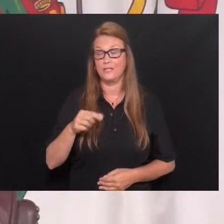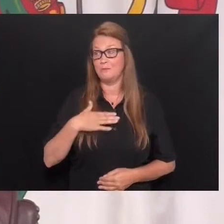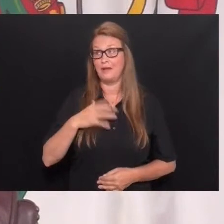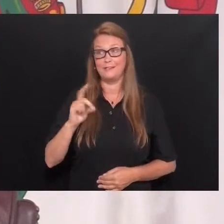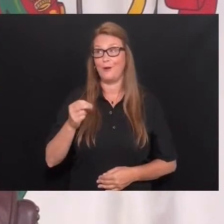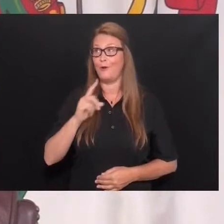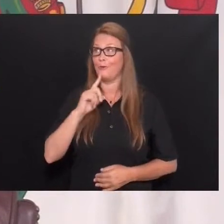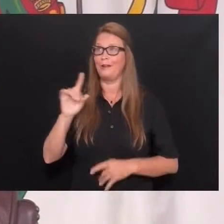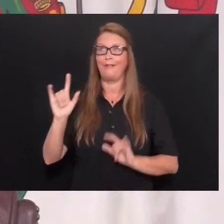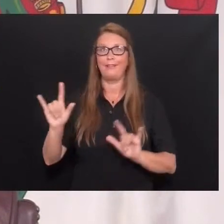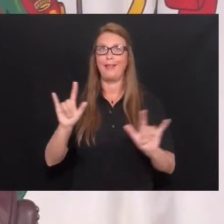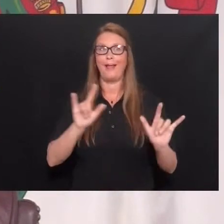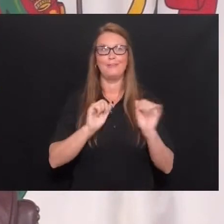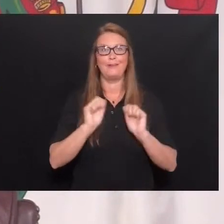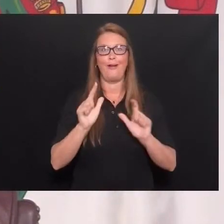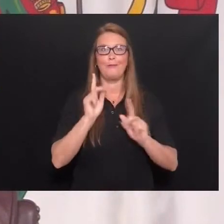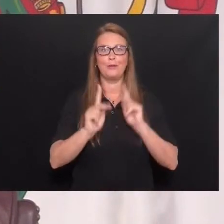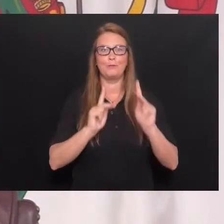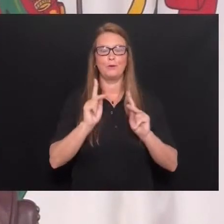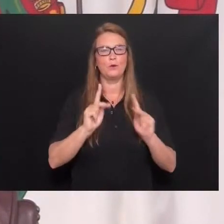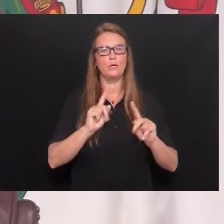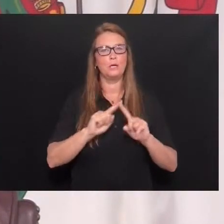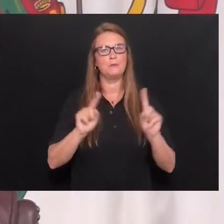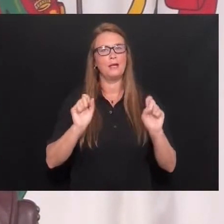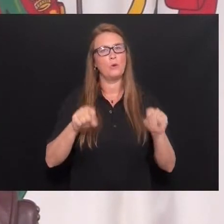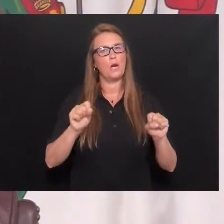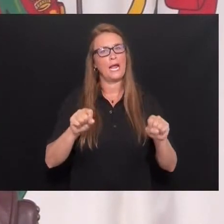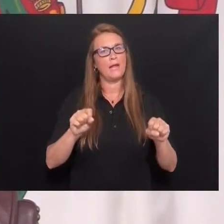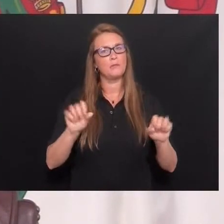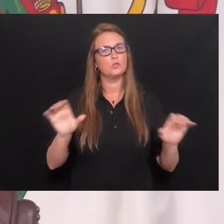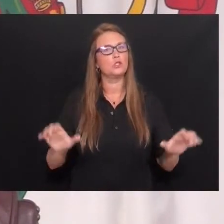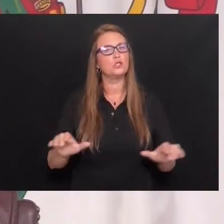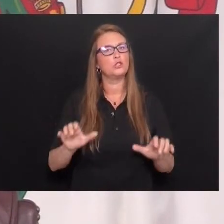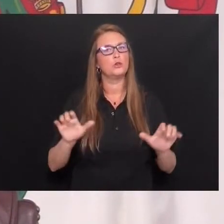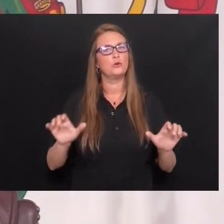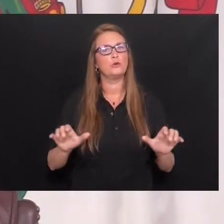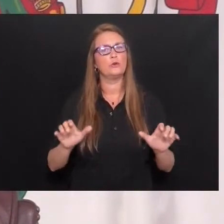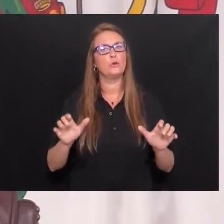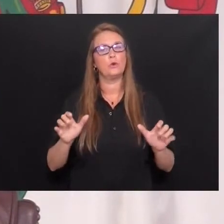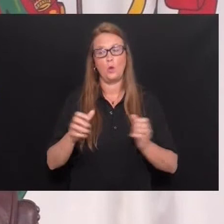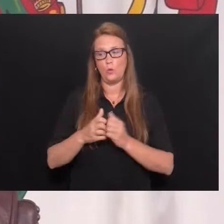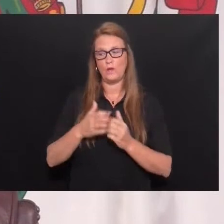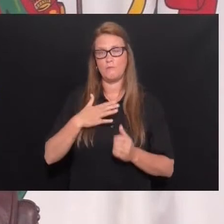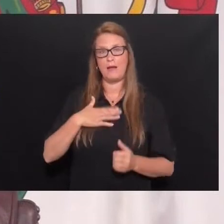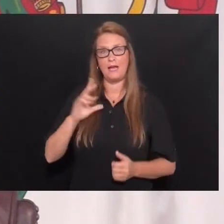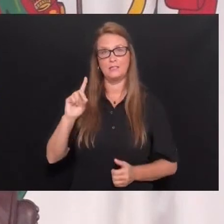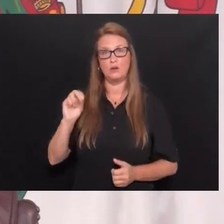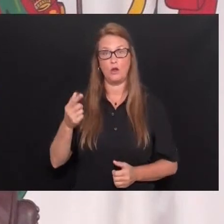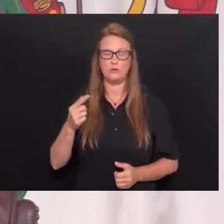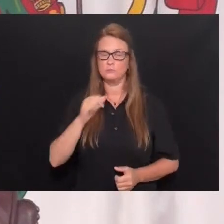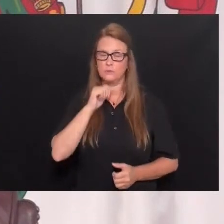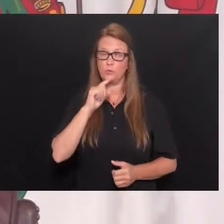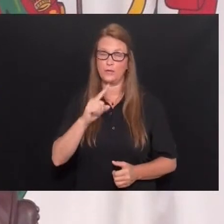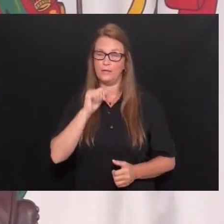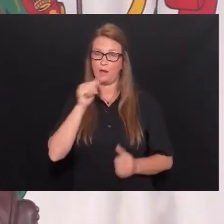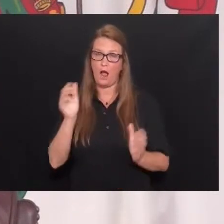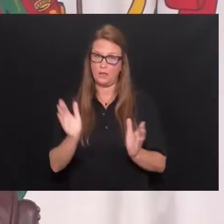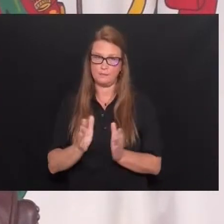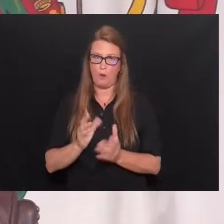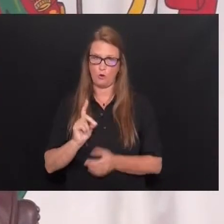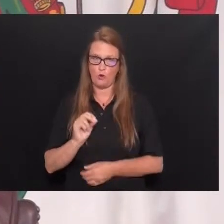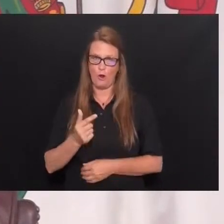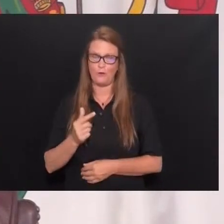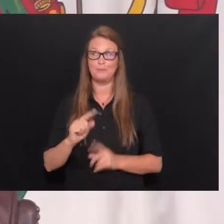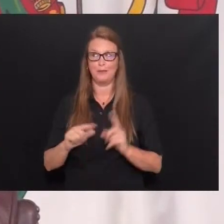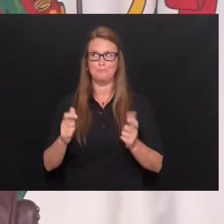everybody. But what we're able to do with that little bulldog, it's not little, but what we're